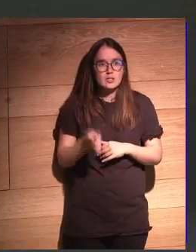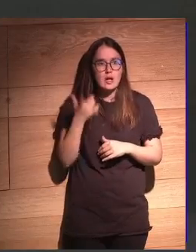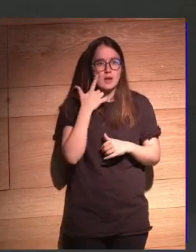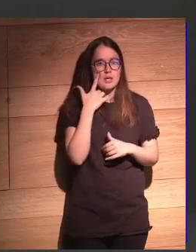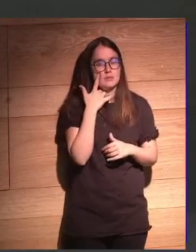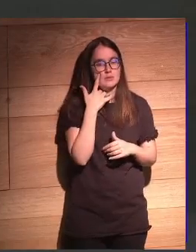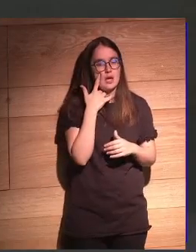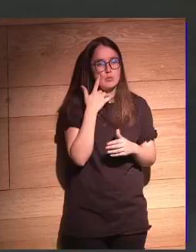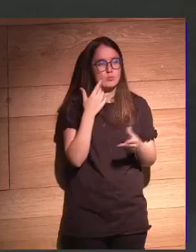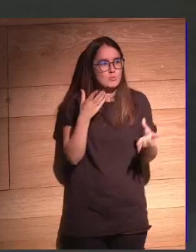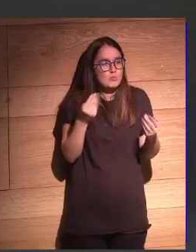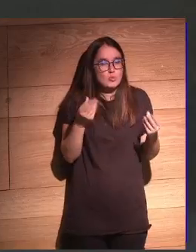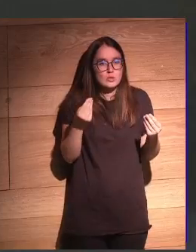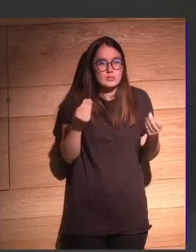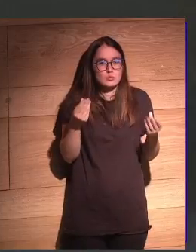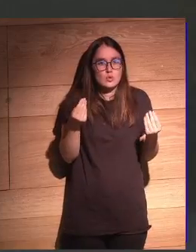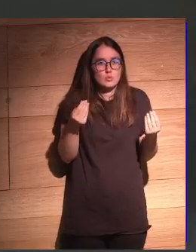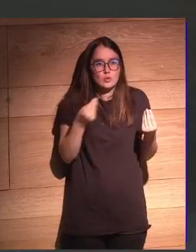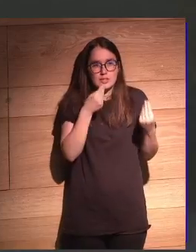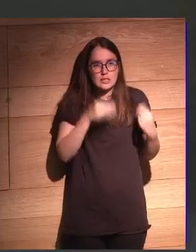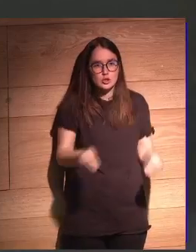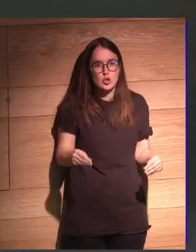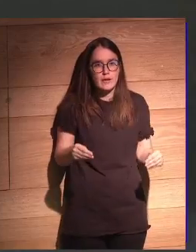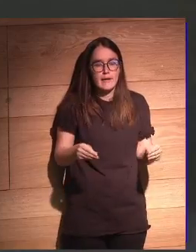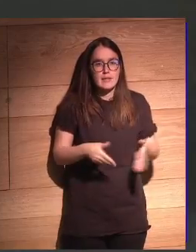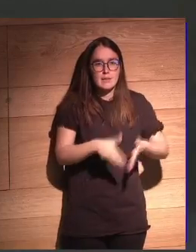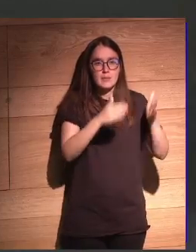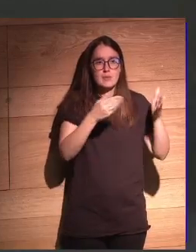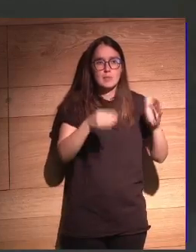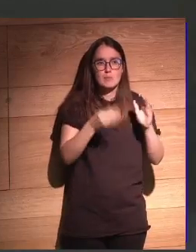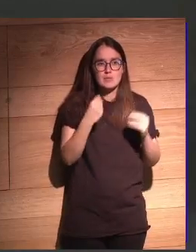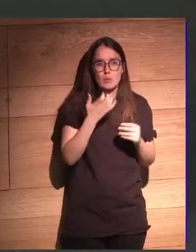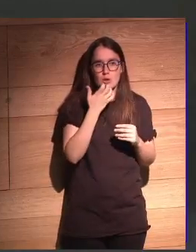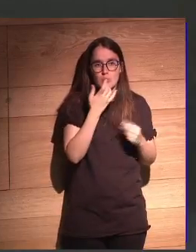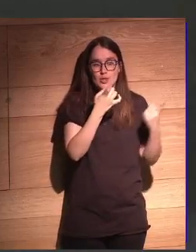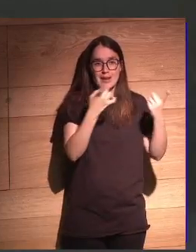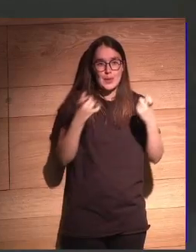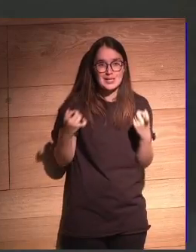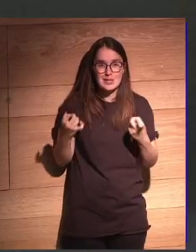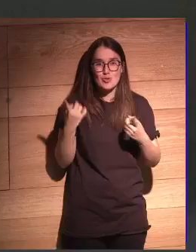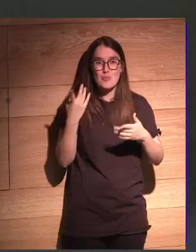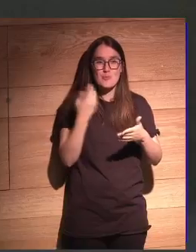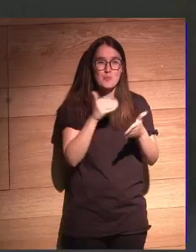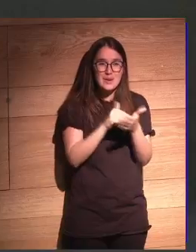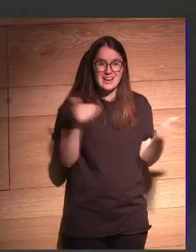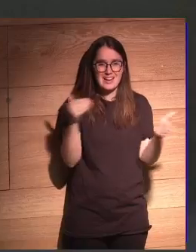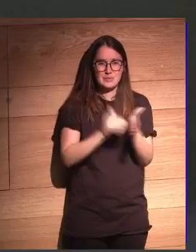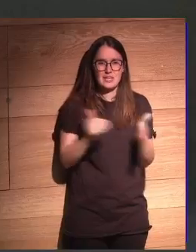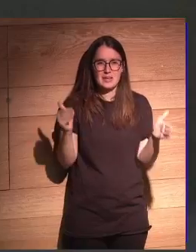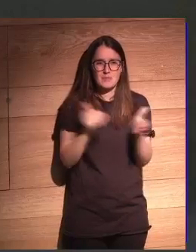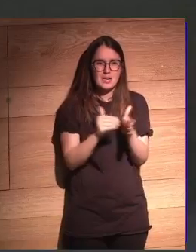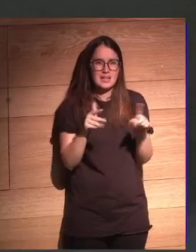mentioned. There are so many things that we need to keep in mind here. For